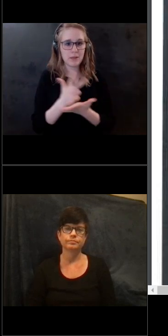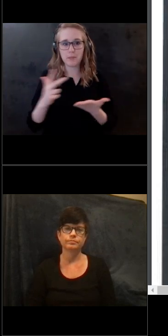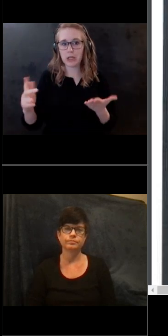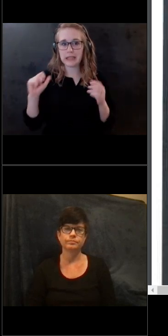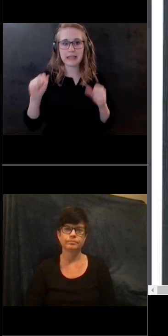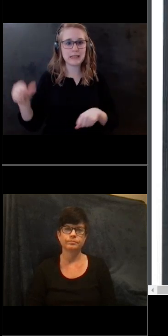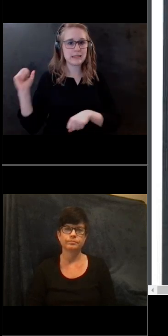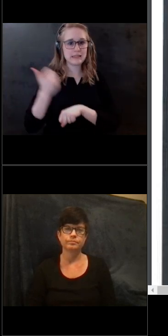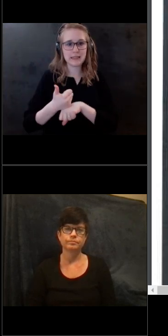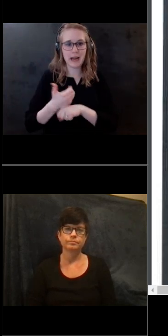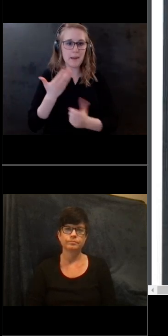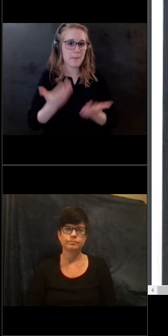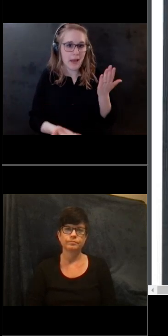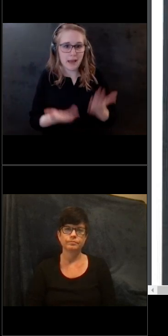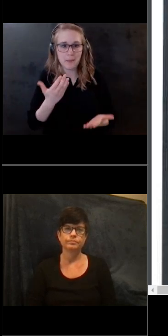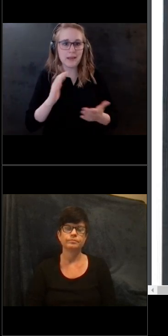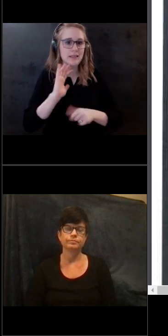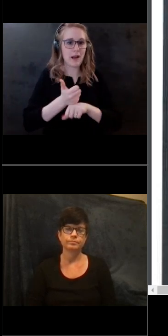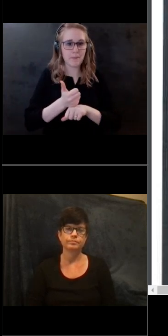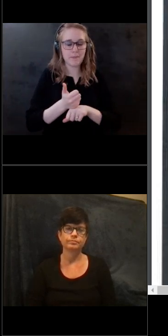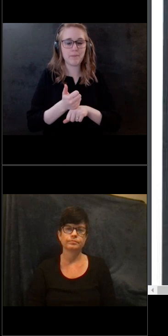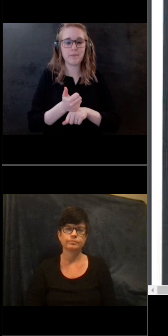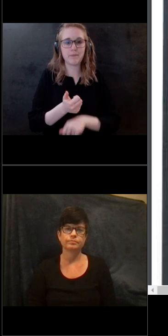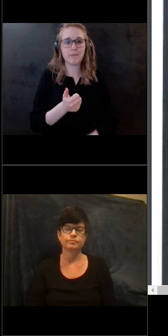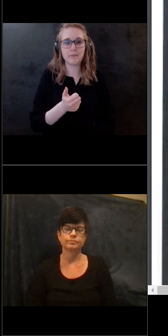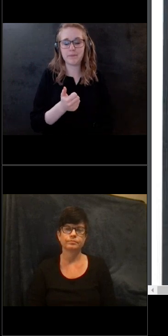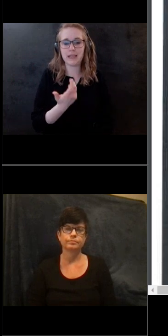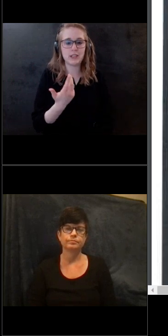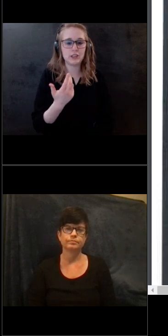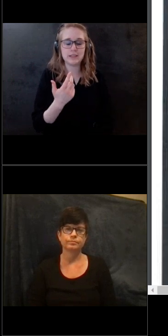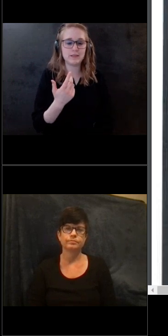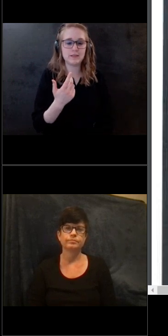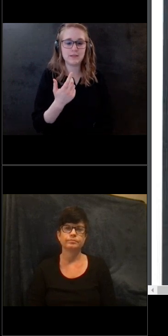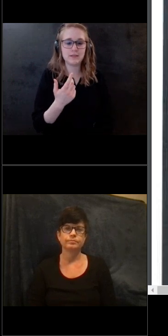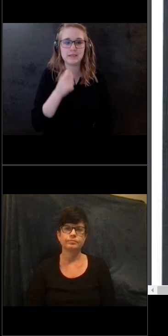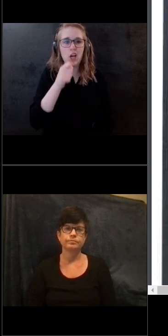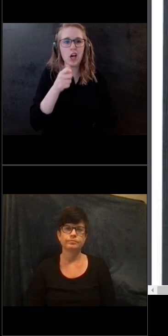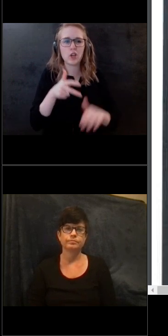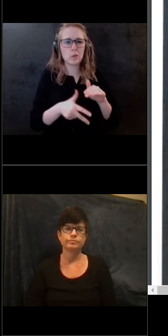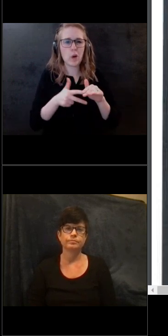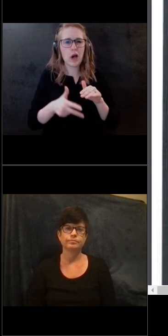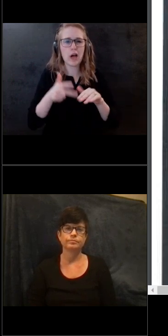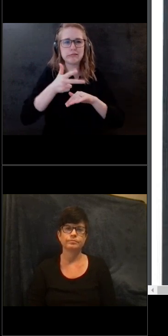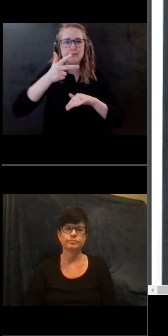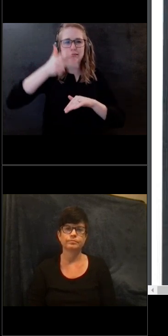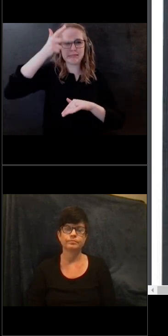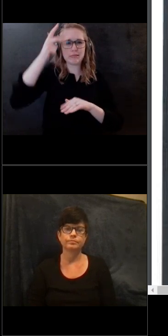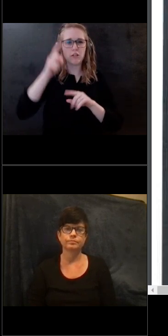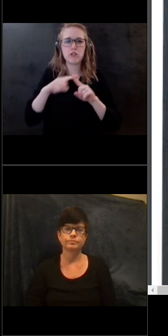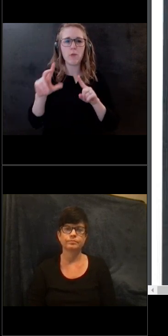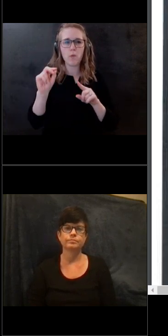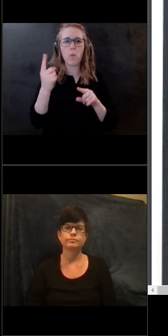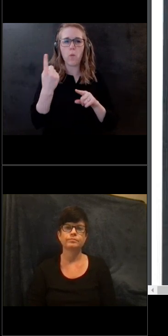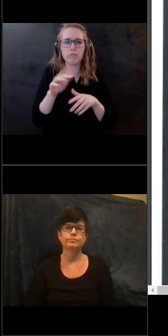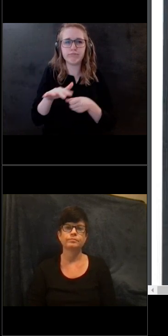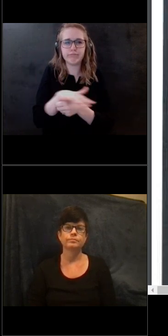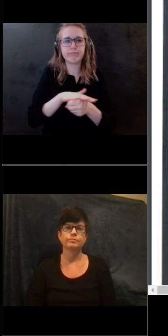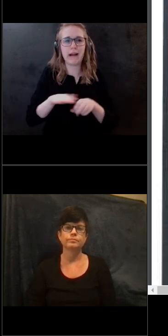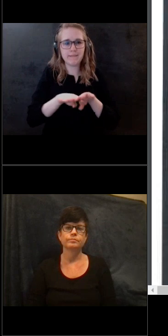we potentially fit in, just not a garage like stacked up, but in that one space, assuming